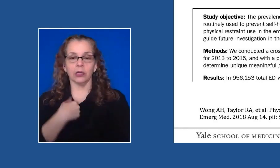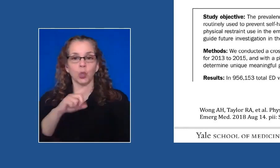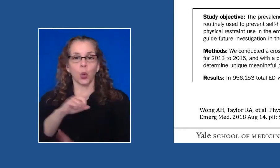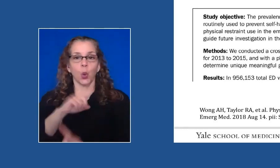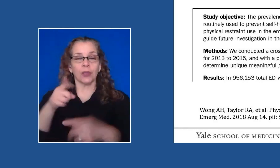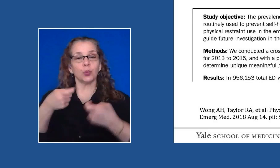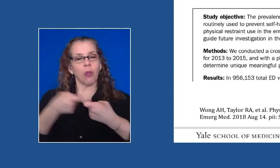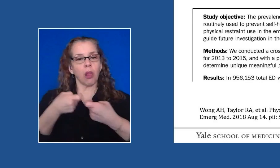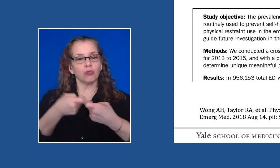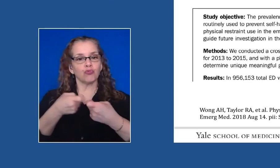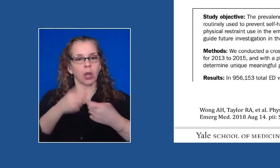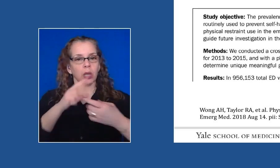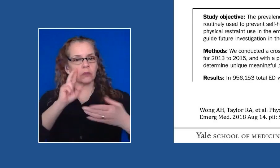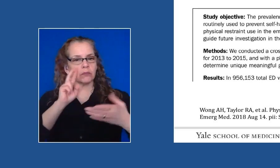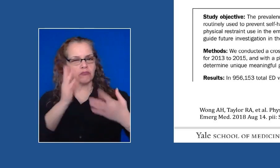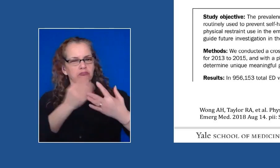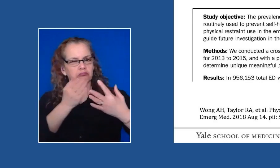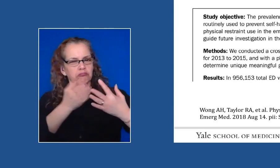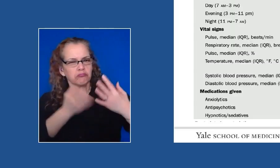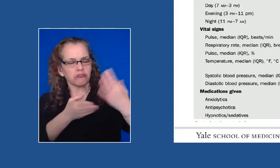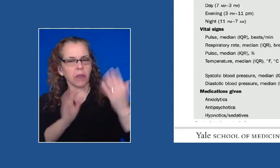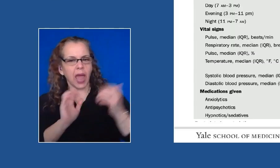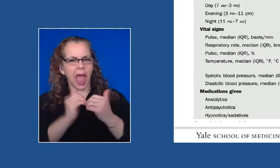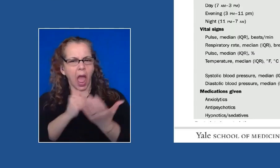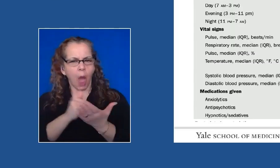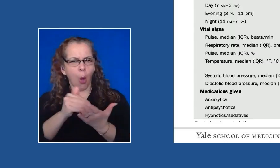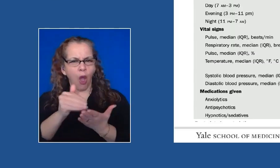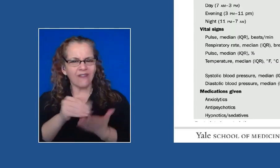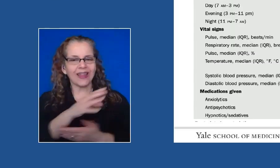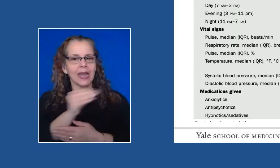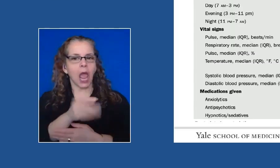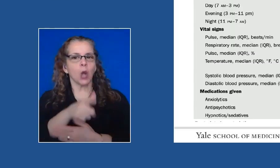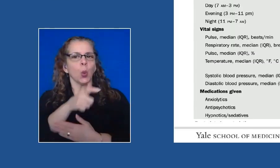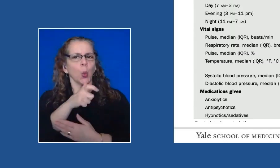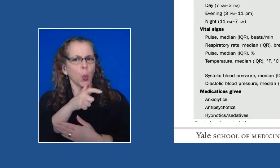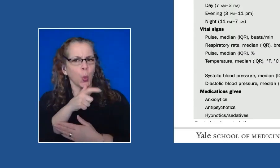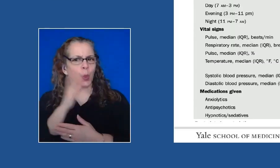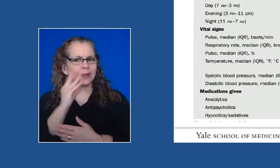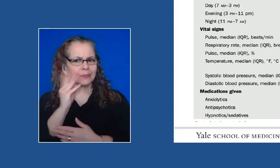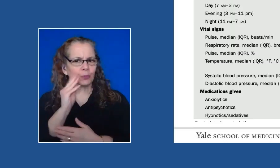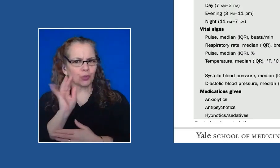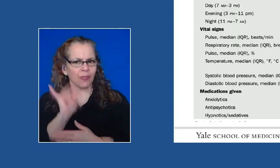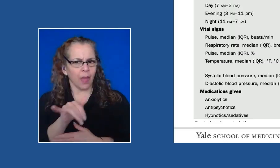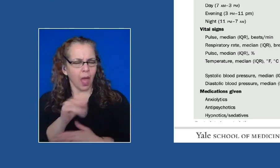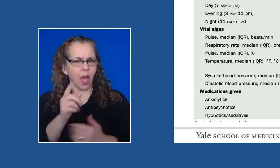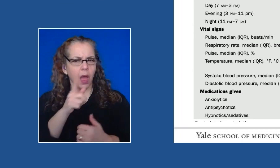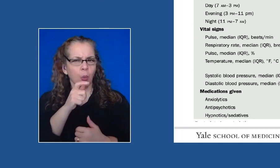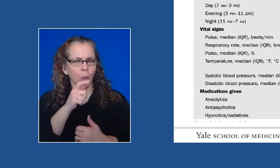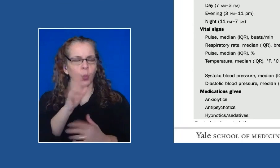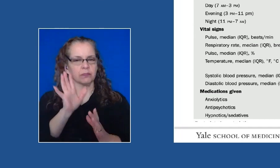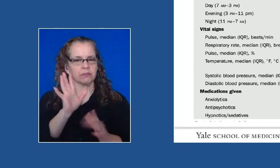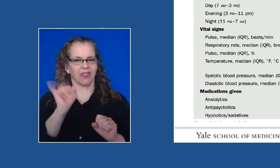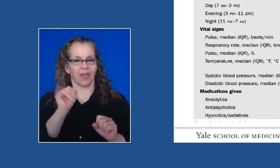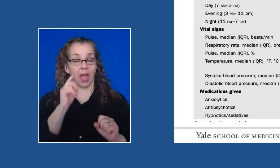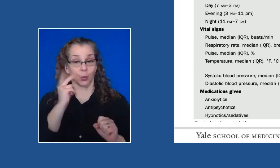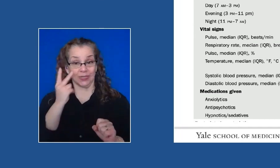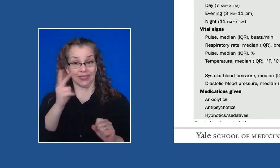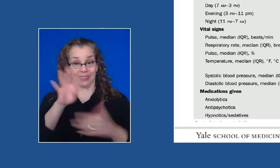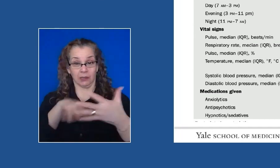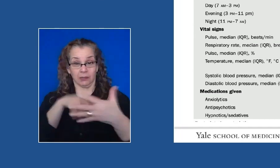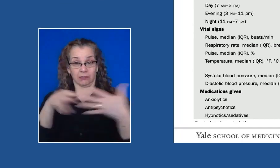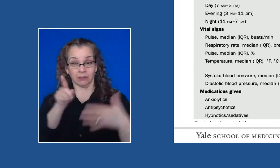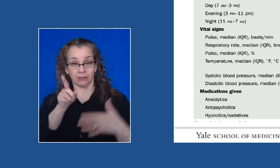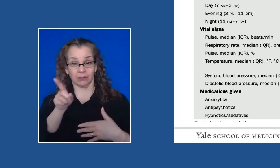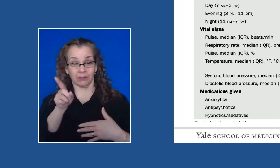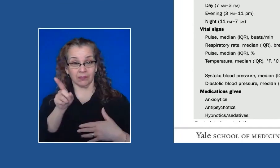to look how often this is happening and who are these people and why are these restraints happening. And as you can see, looking